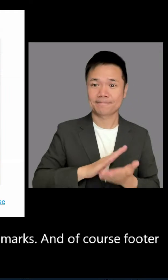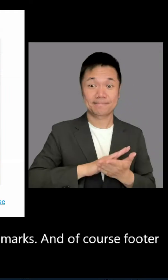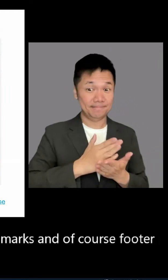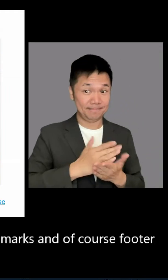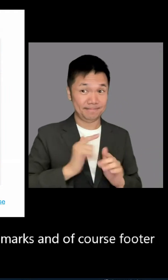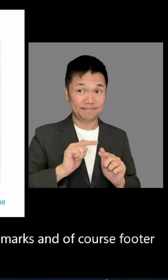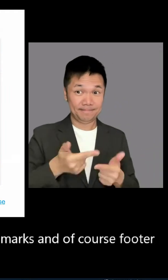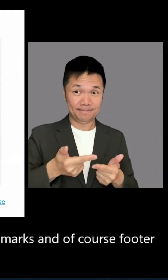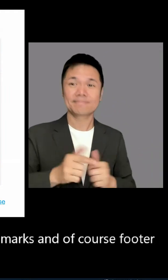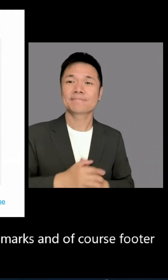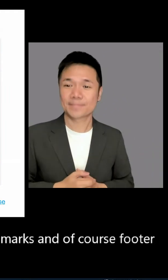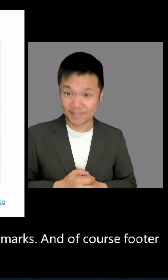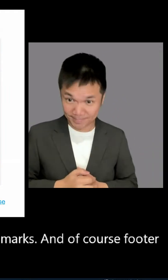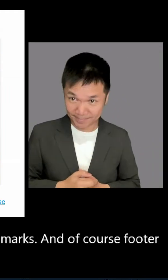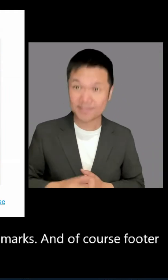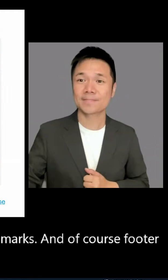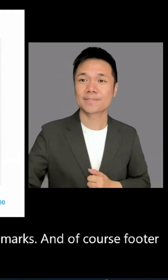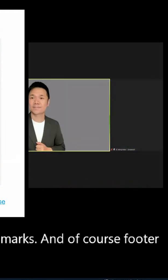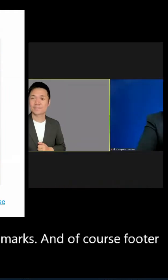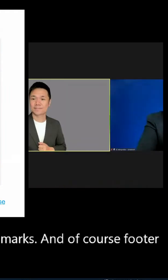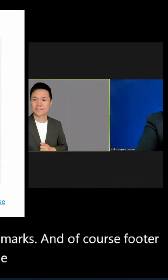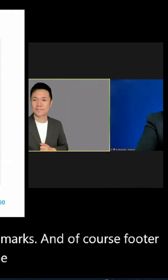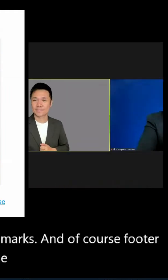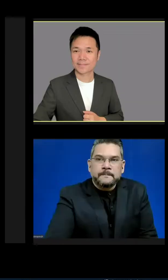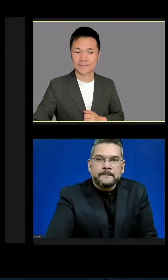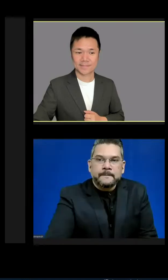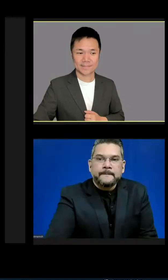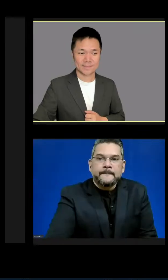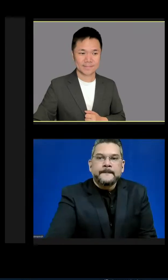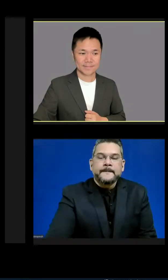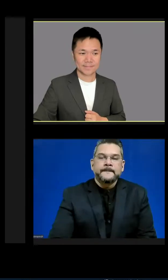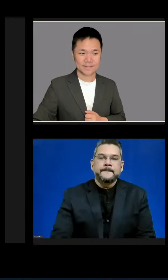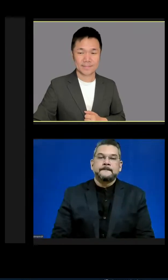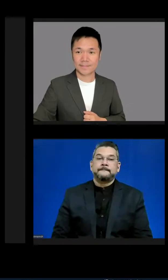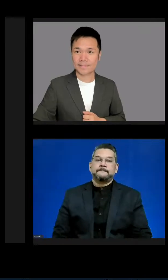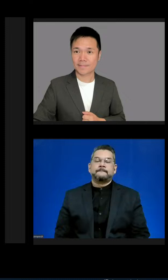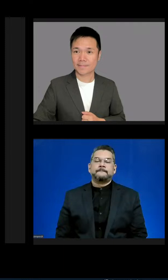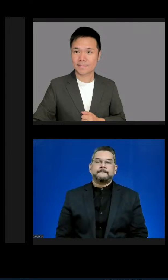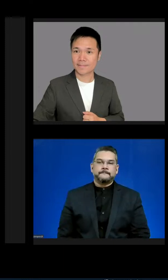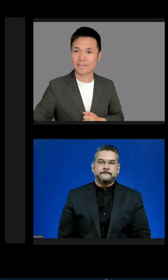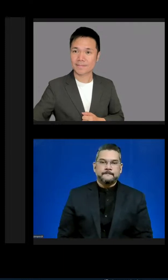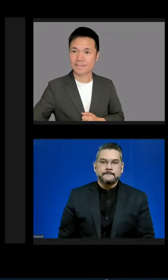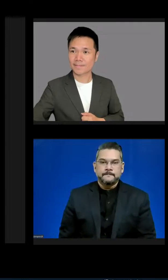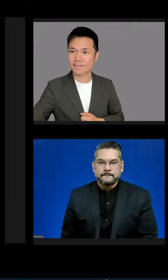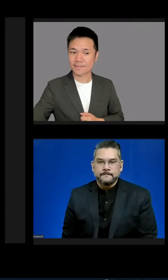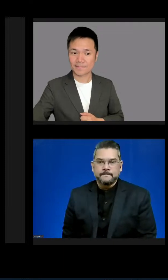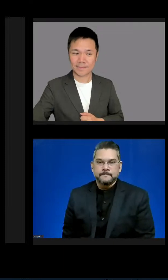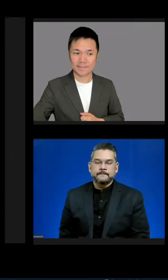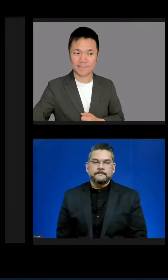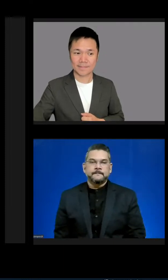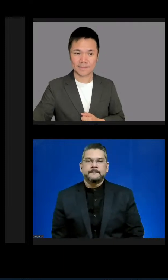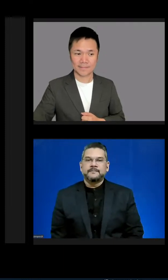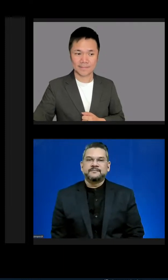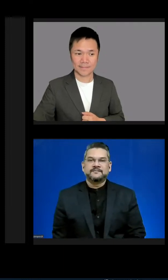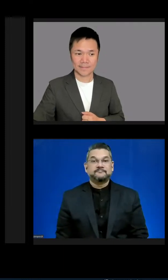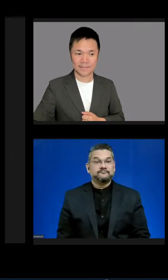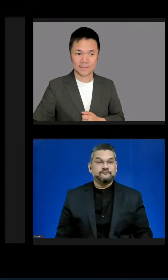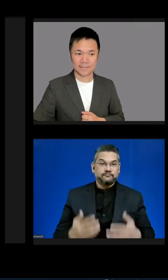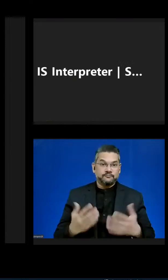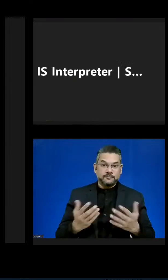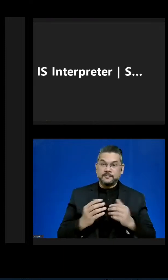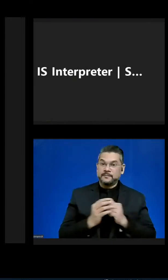It's the bottom part of the page, often with a lot of links and contact information and such. So